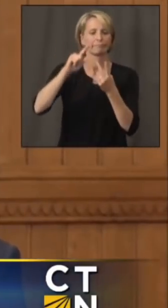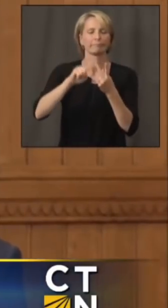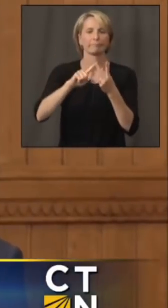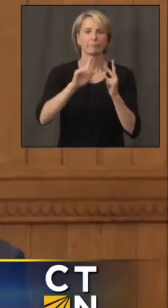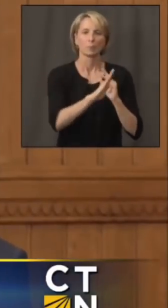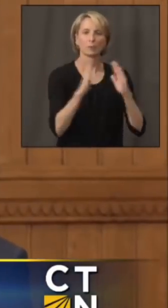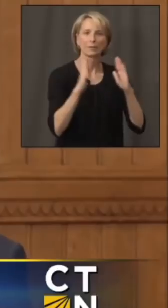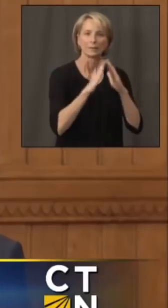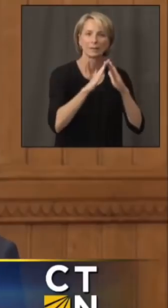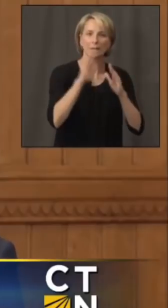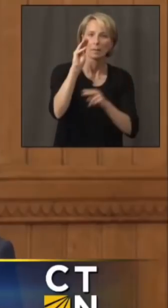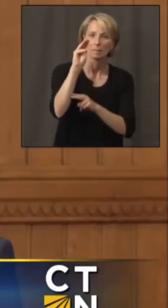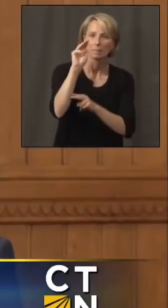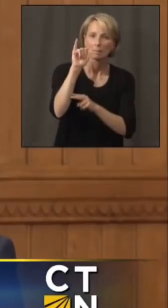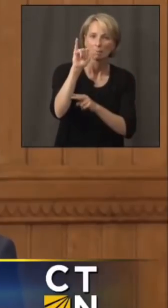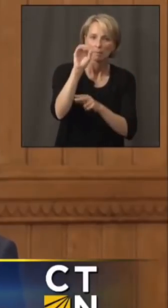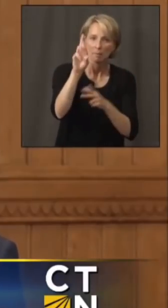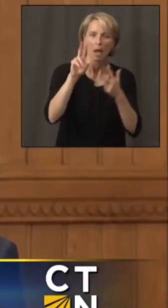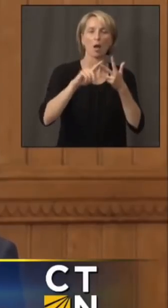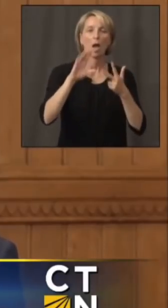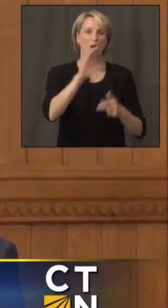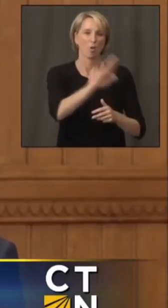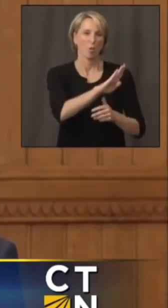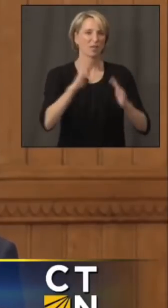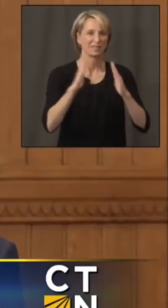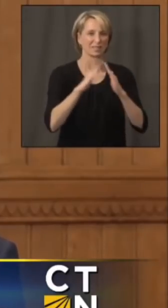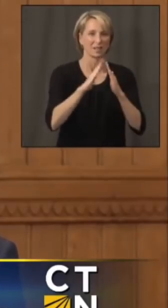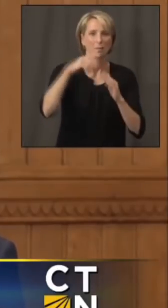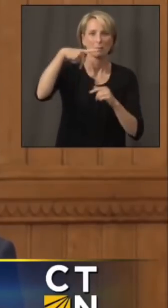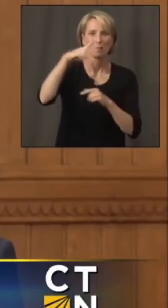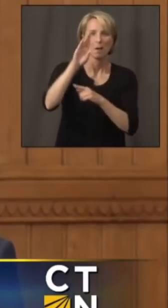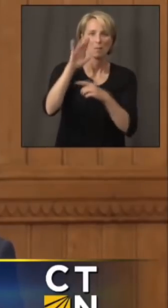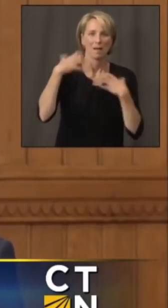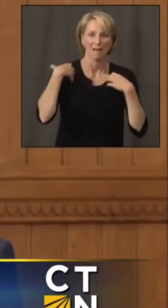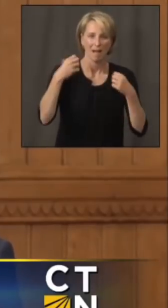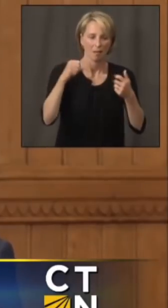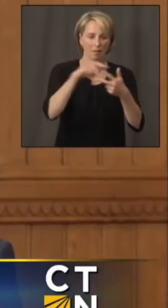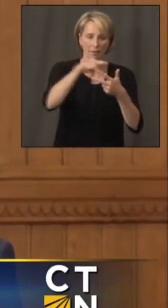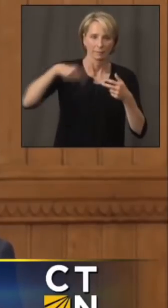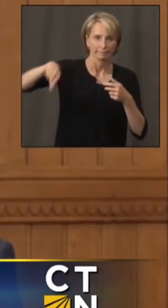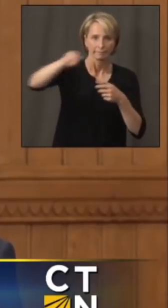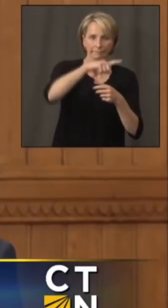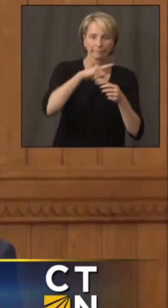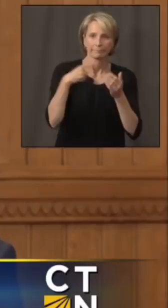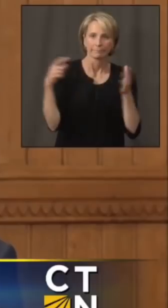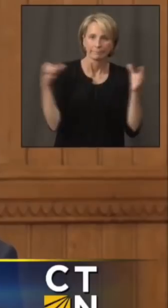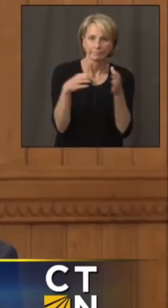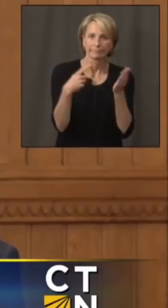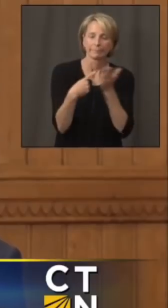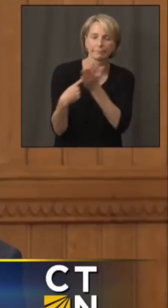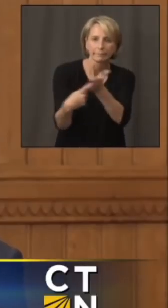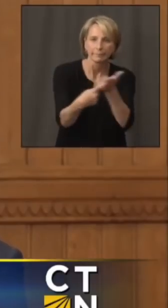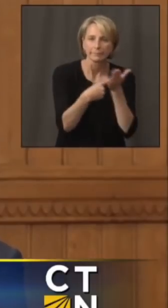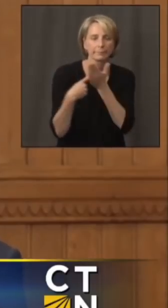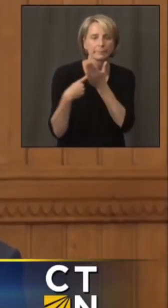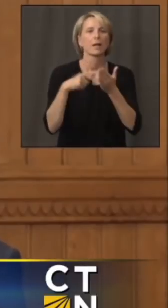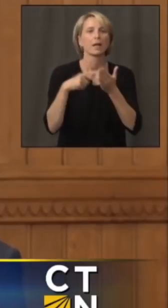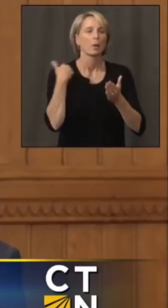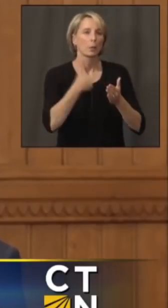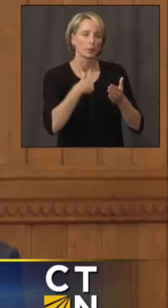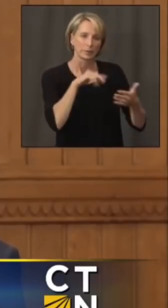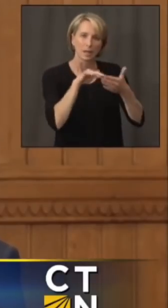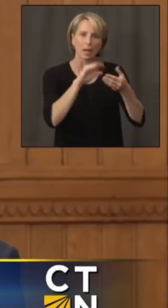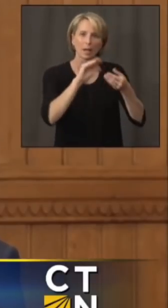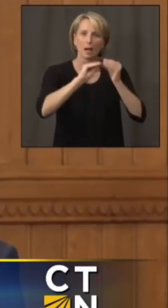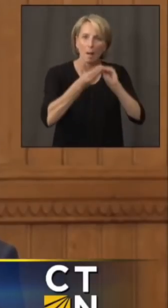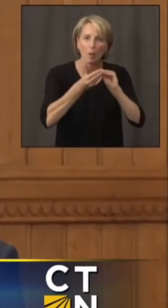and the local health department in Danbury. And it's evaluating a wide variety of factors. Certainly it's the metrics and the case counts and the trend lines,